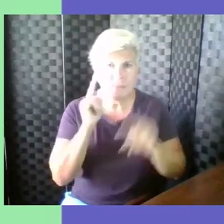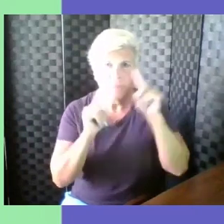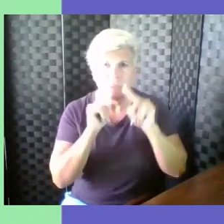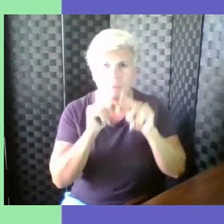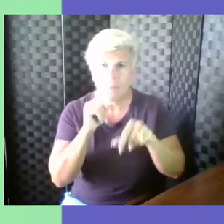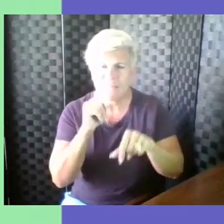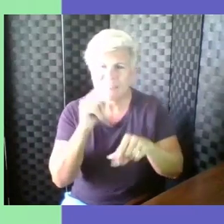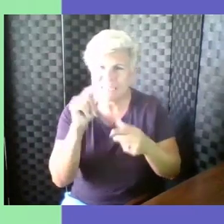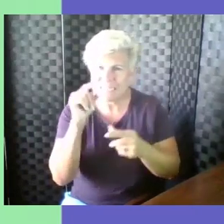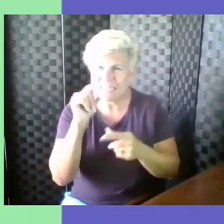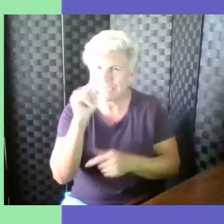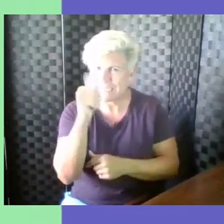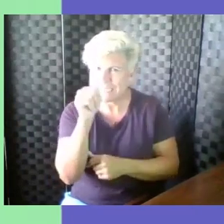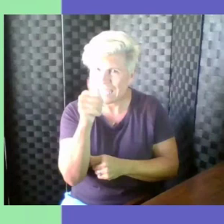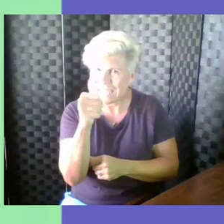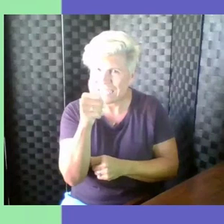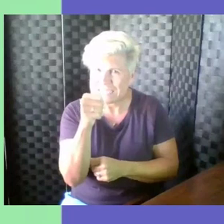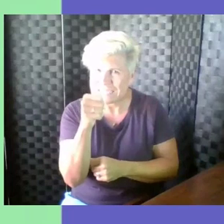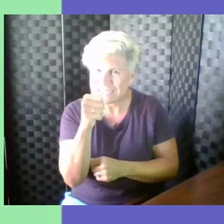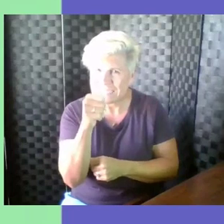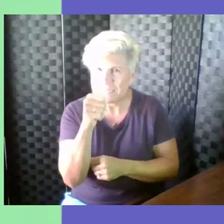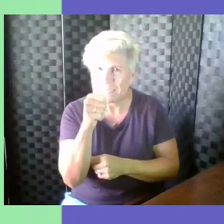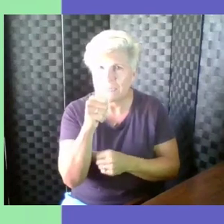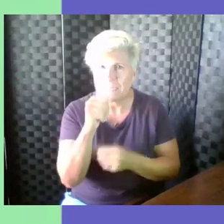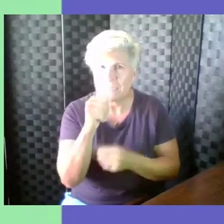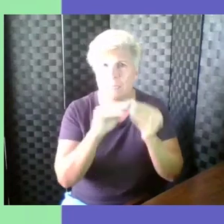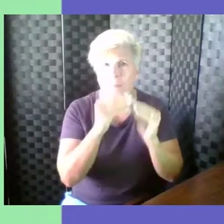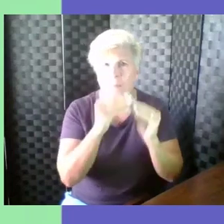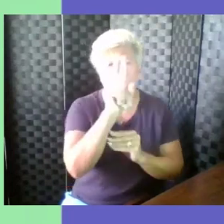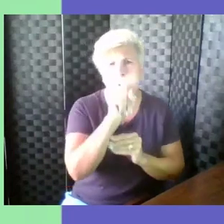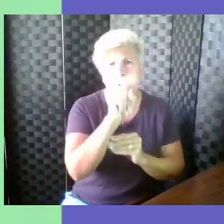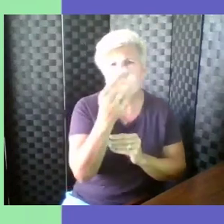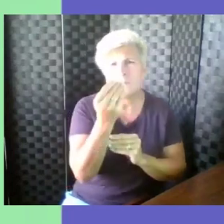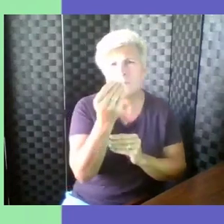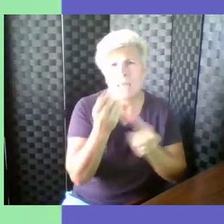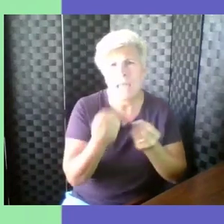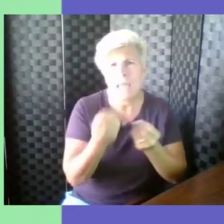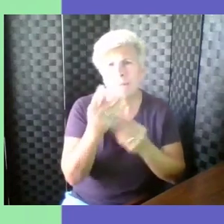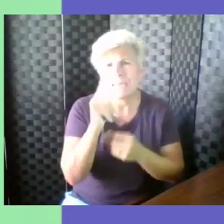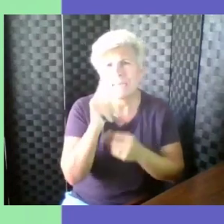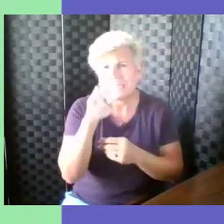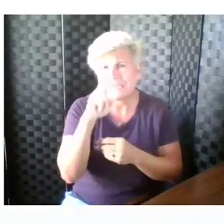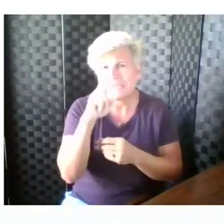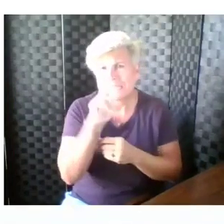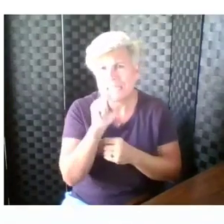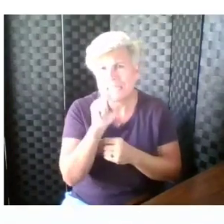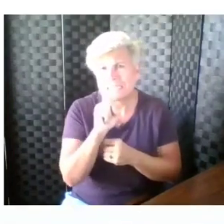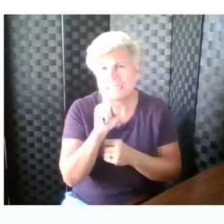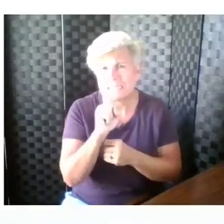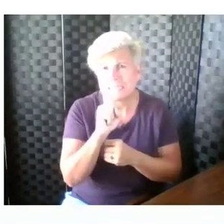about the tens. So in the number 114, how many tens are there in